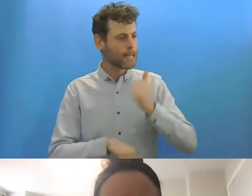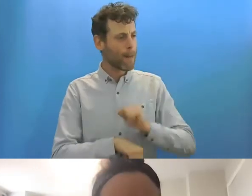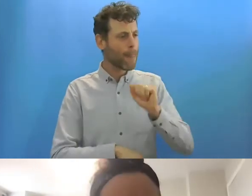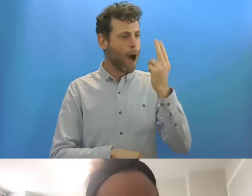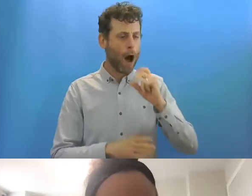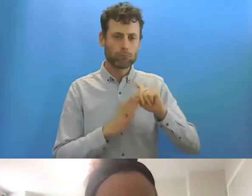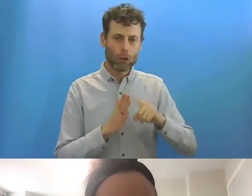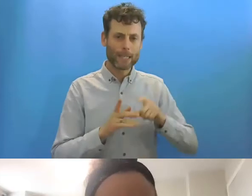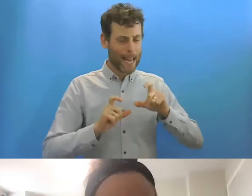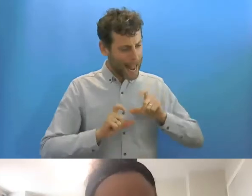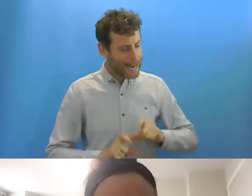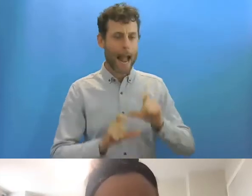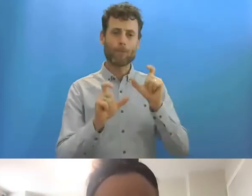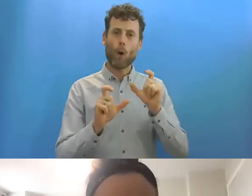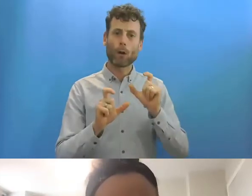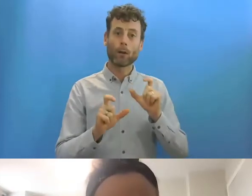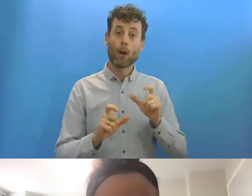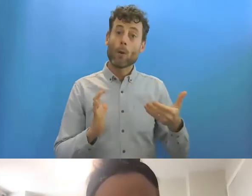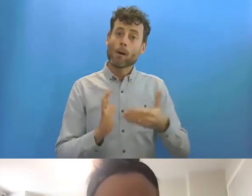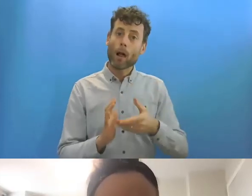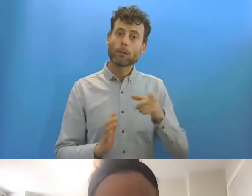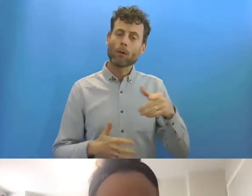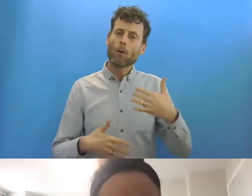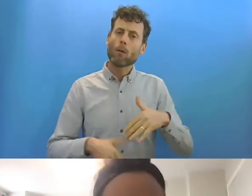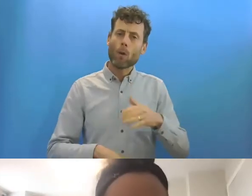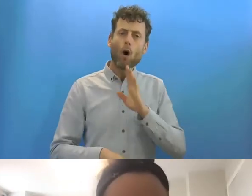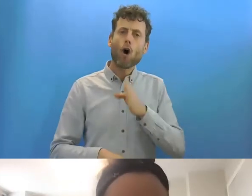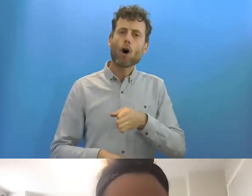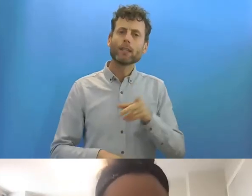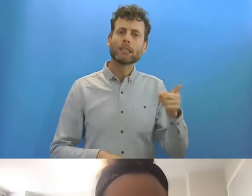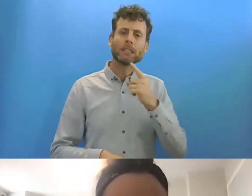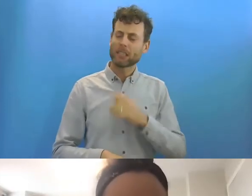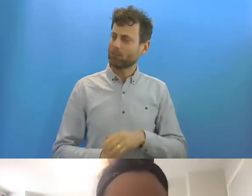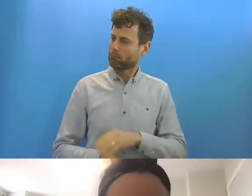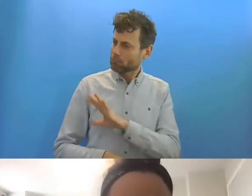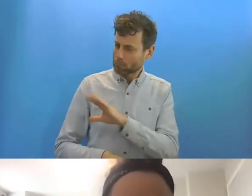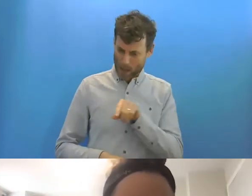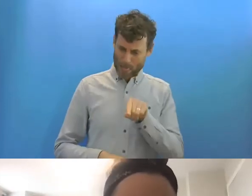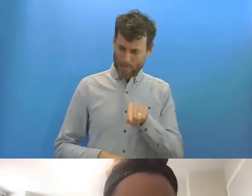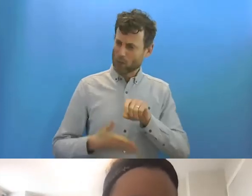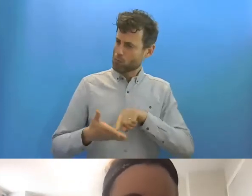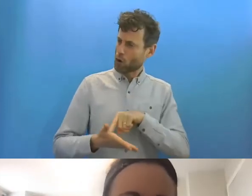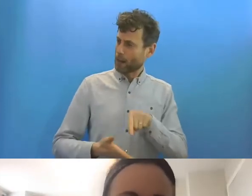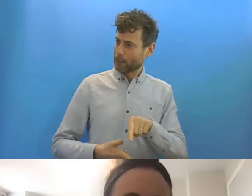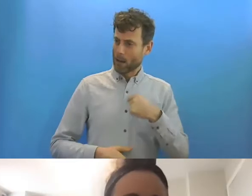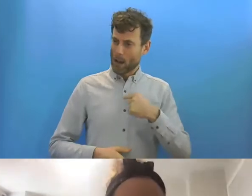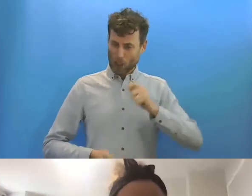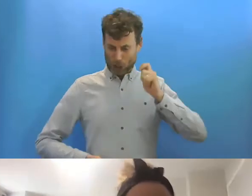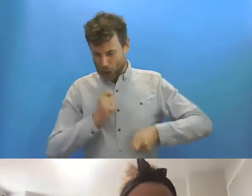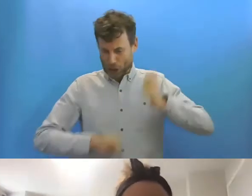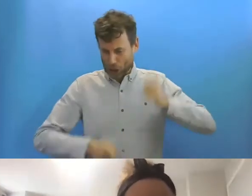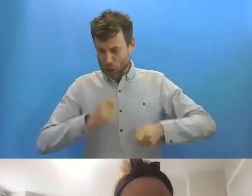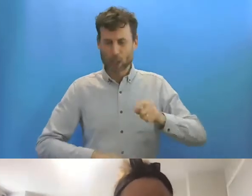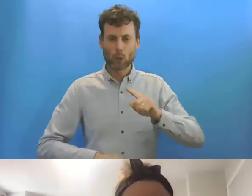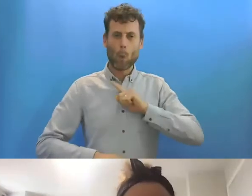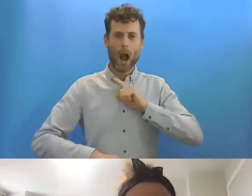been honest to say, actually, you know what, I don't want to rework my project because it doesn't feel right to suddenly have this